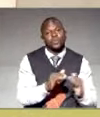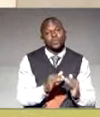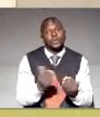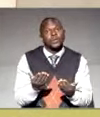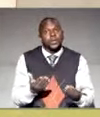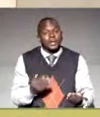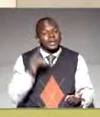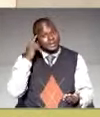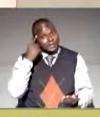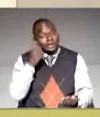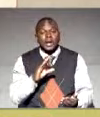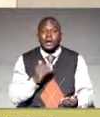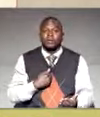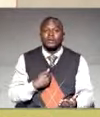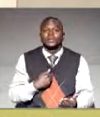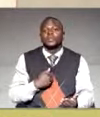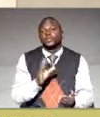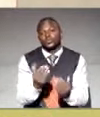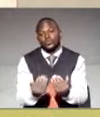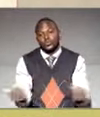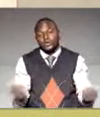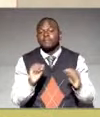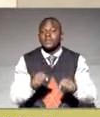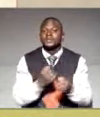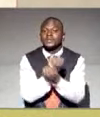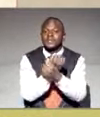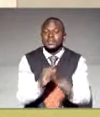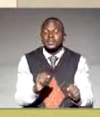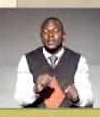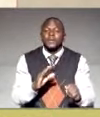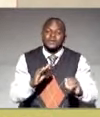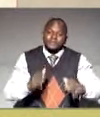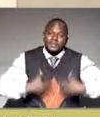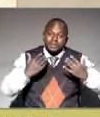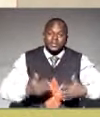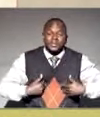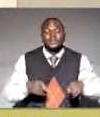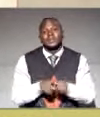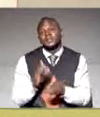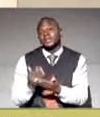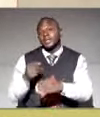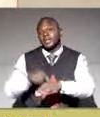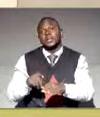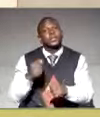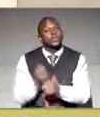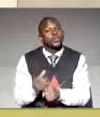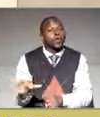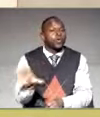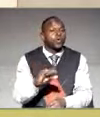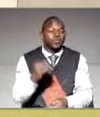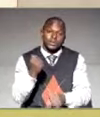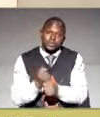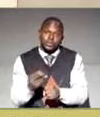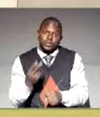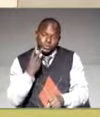we think our children should be safe, where we think the children should find happiness. And sometimes we do all we do